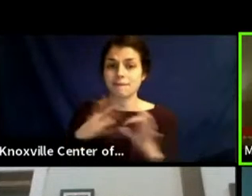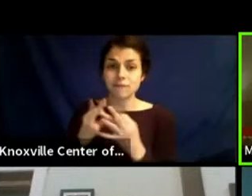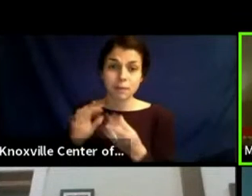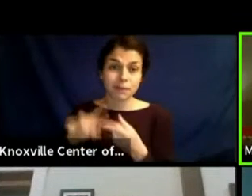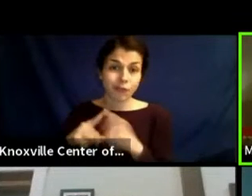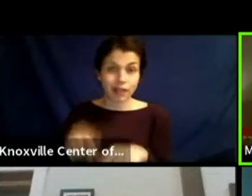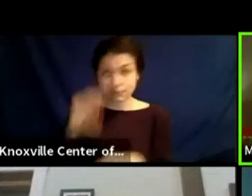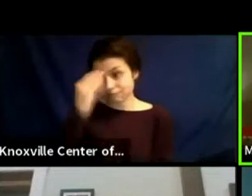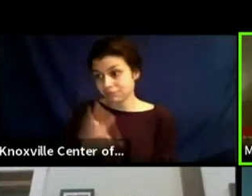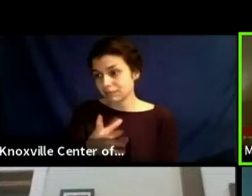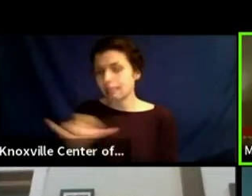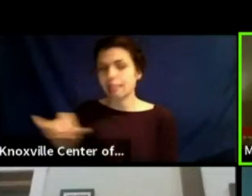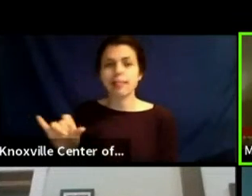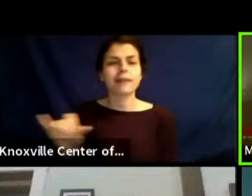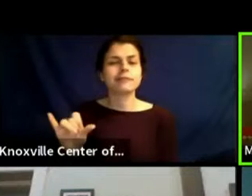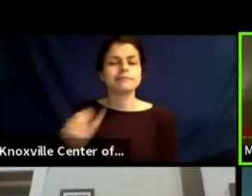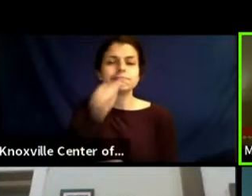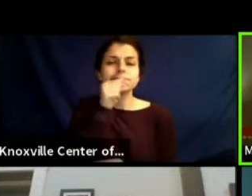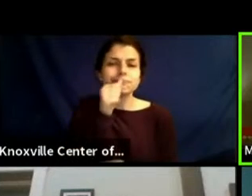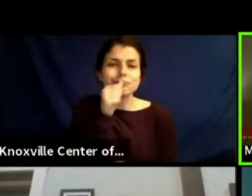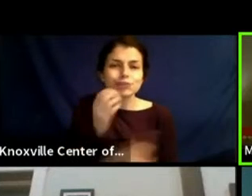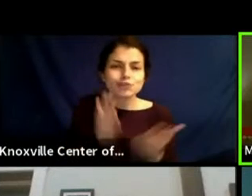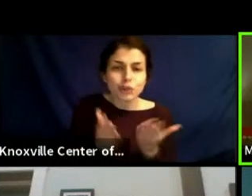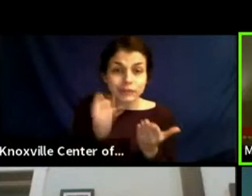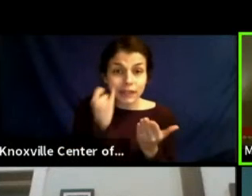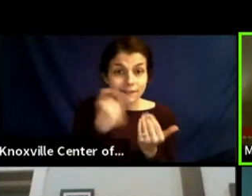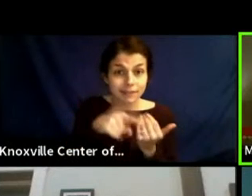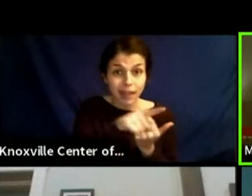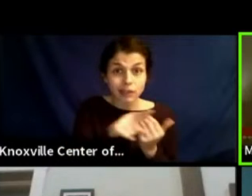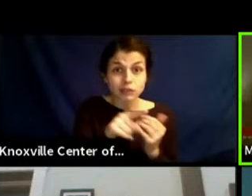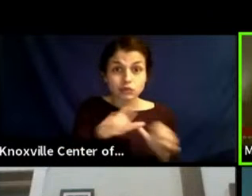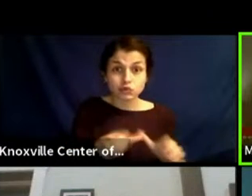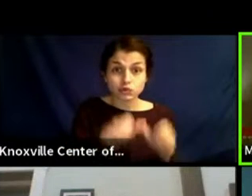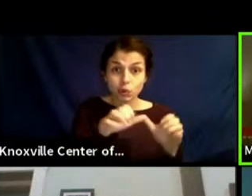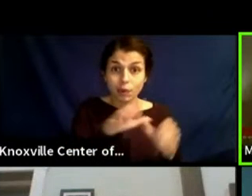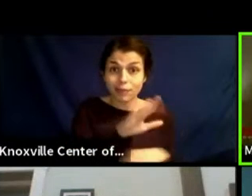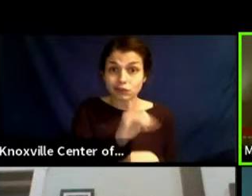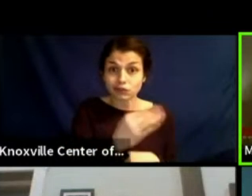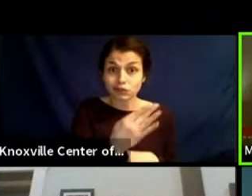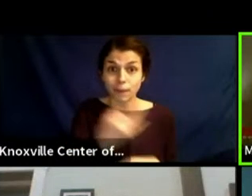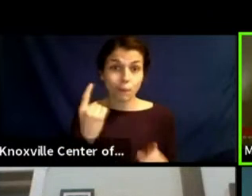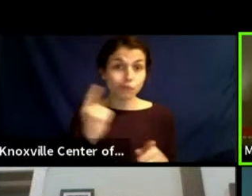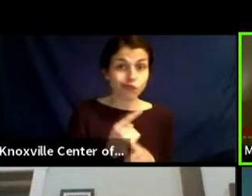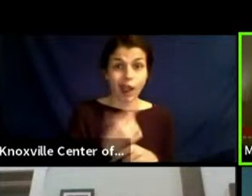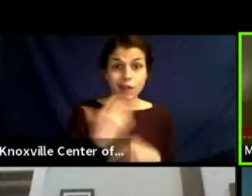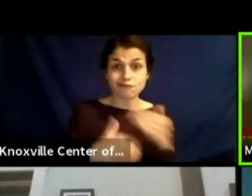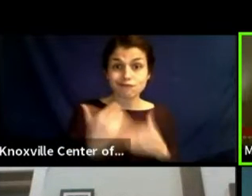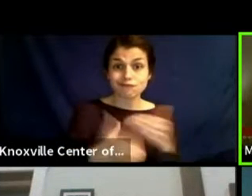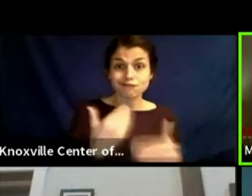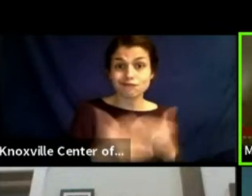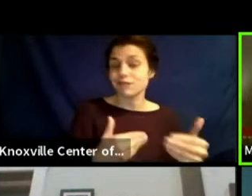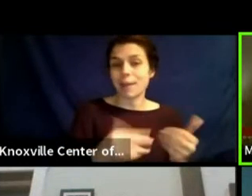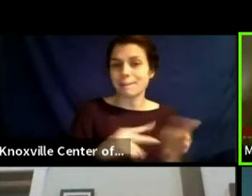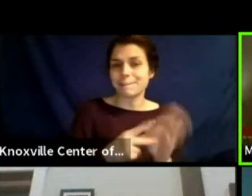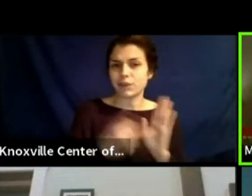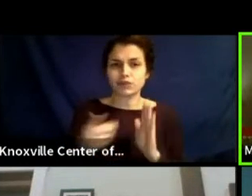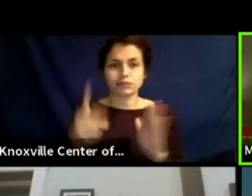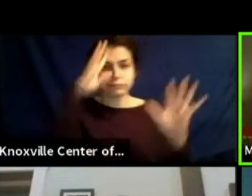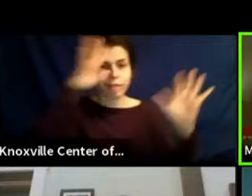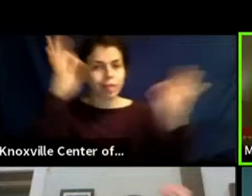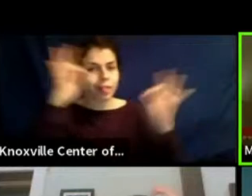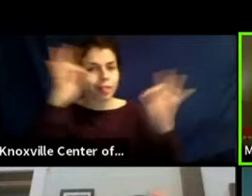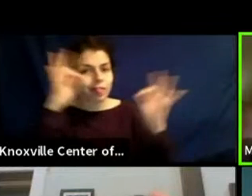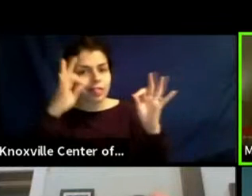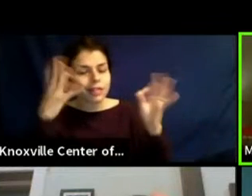like the Secret Service. If they're doing their job, you don't know how well they're doing their job. All you know is that,